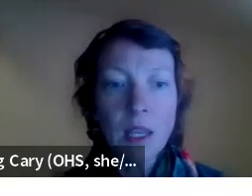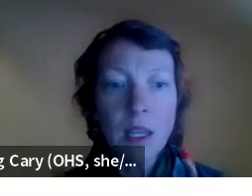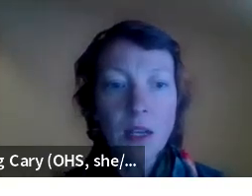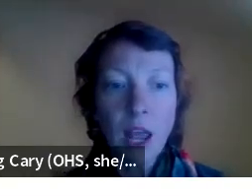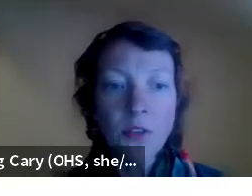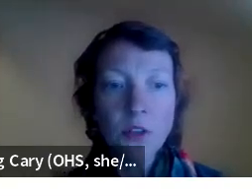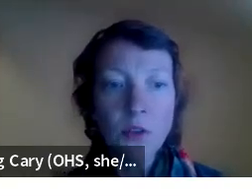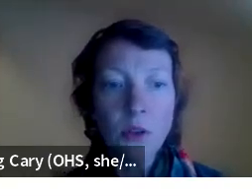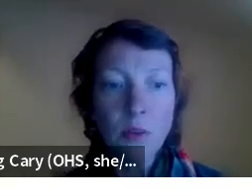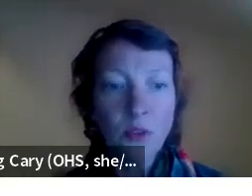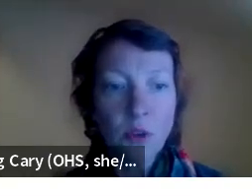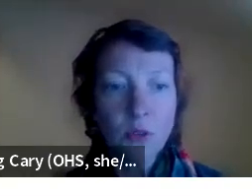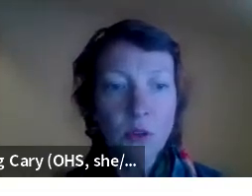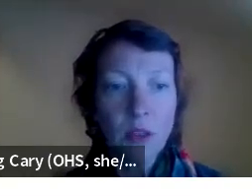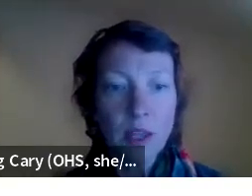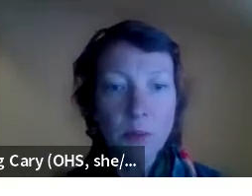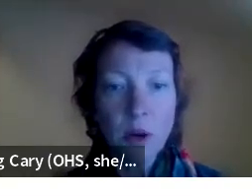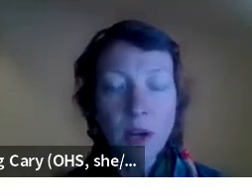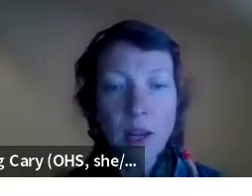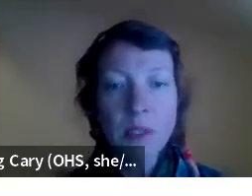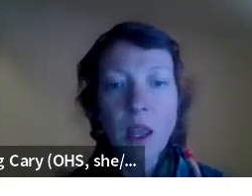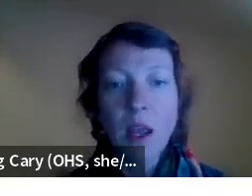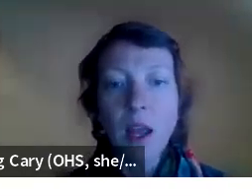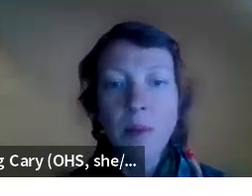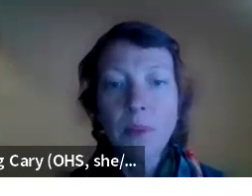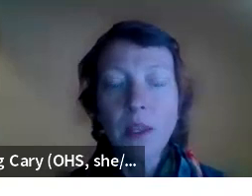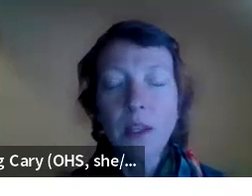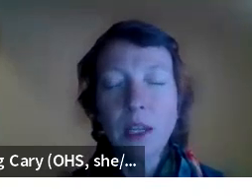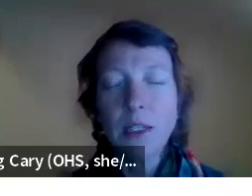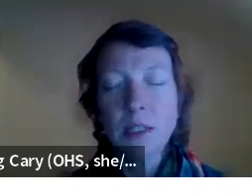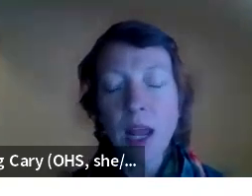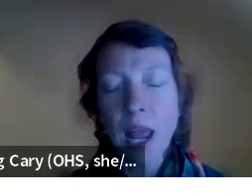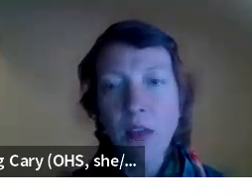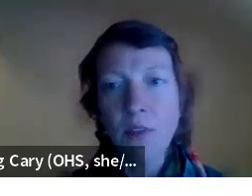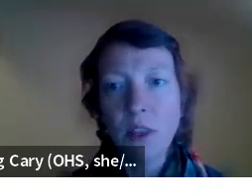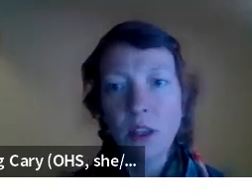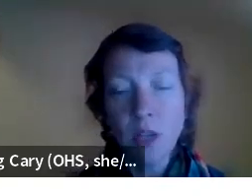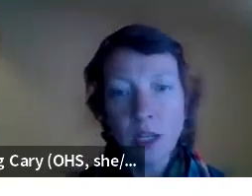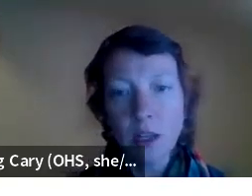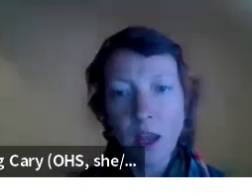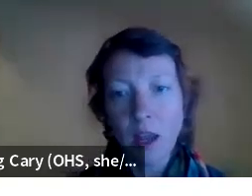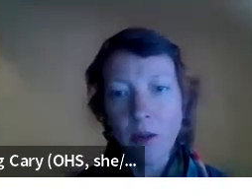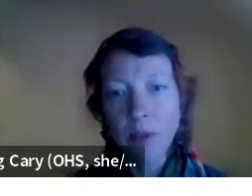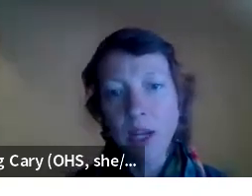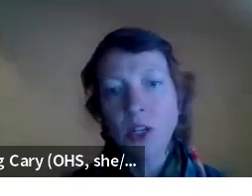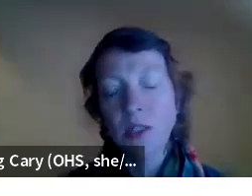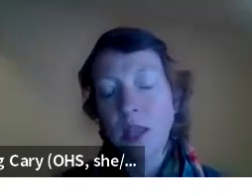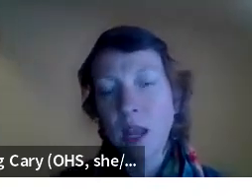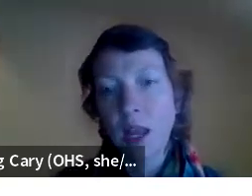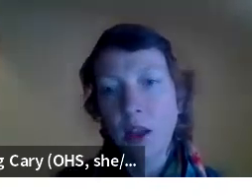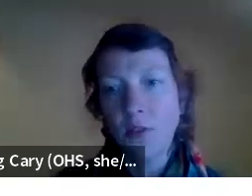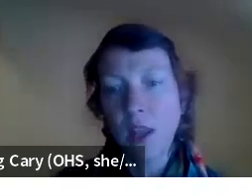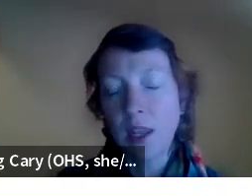Because in after school and before school age programs, it does not have the unique